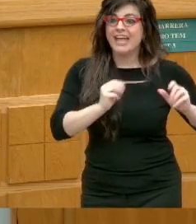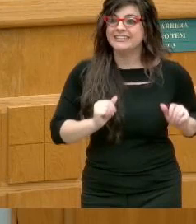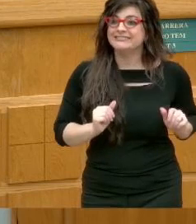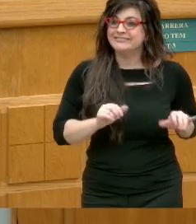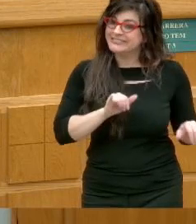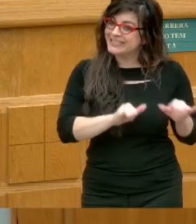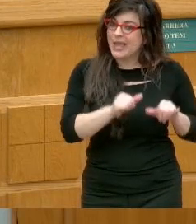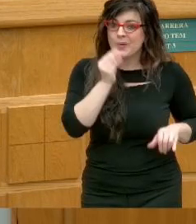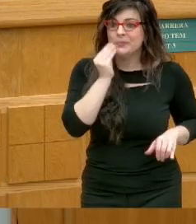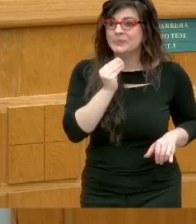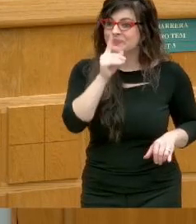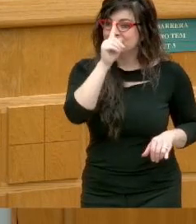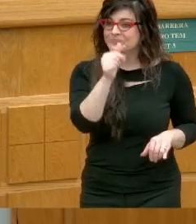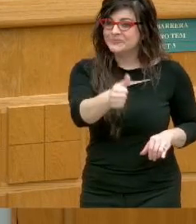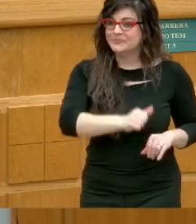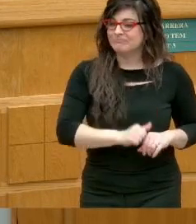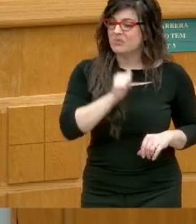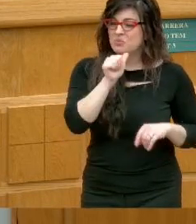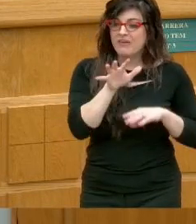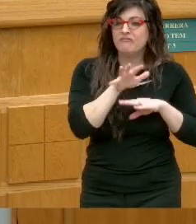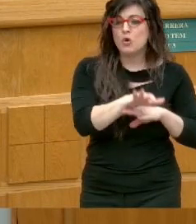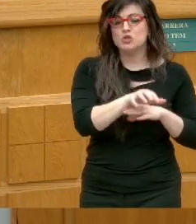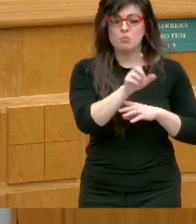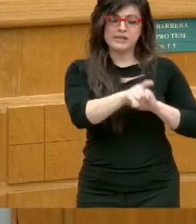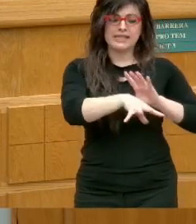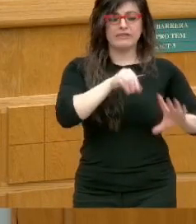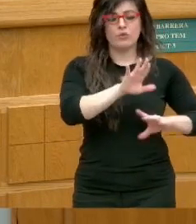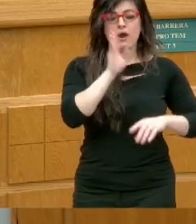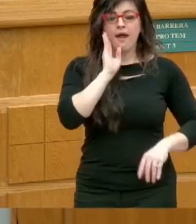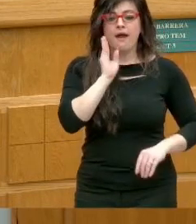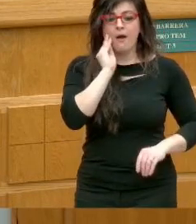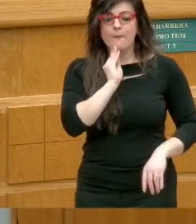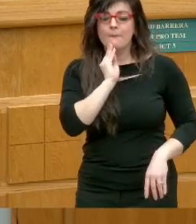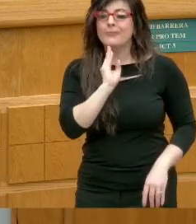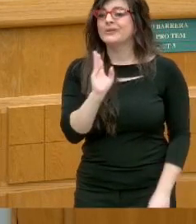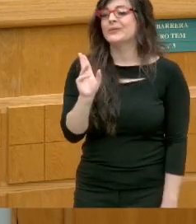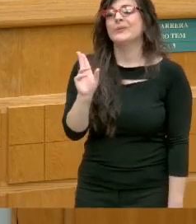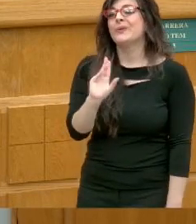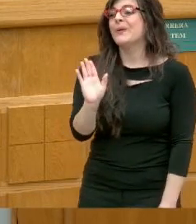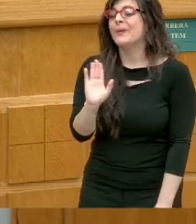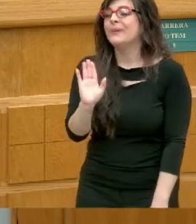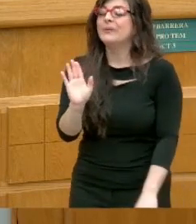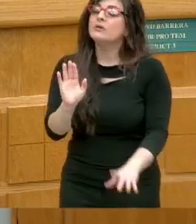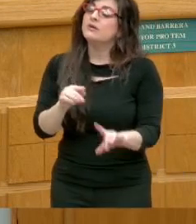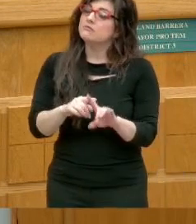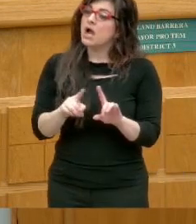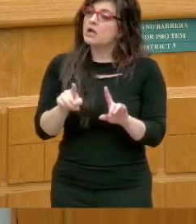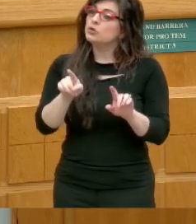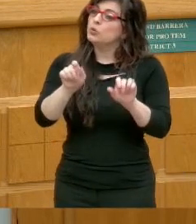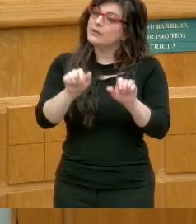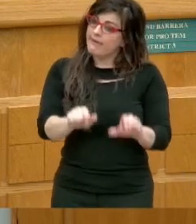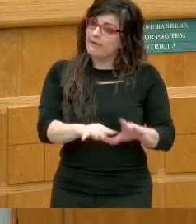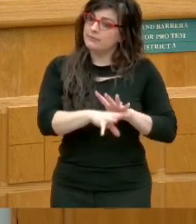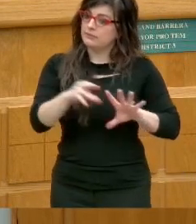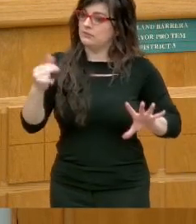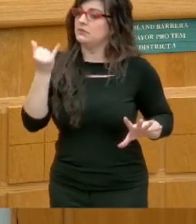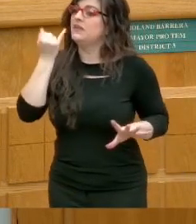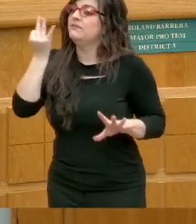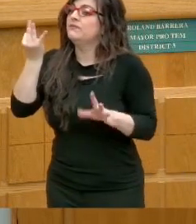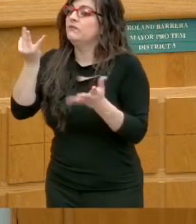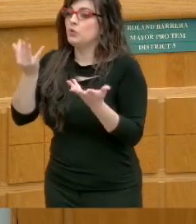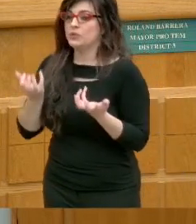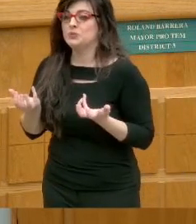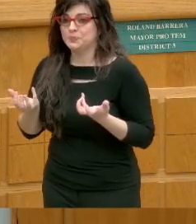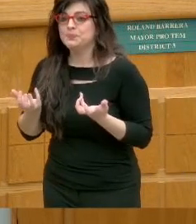with that. But you're not being forced to go out, but you've got the ability to go out. So those are some of the things. We'll